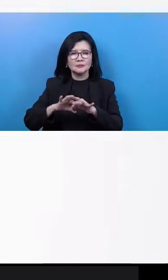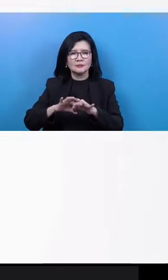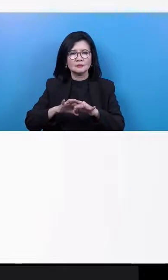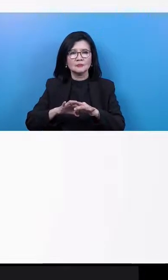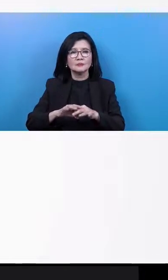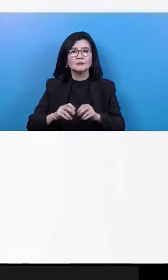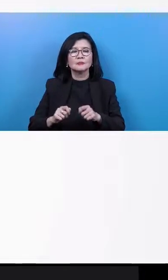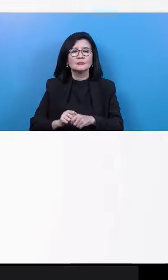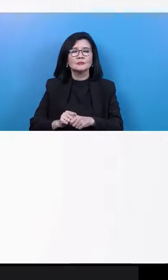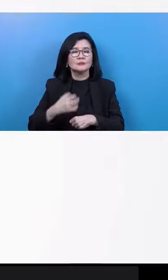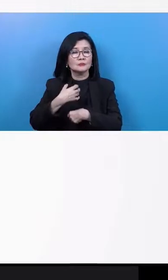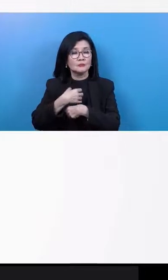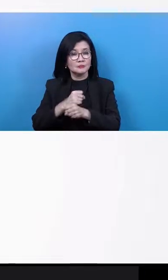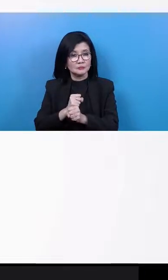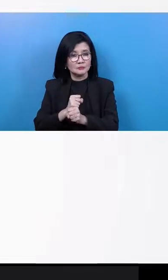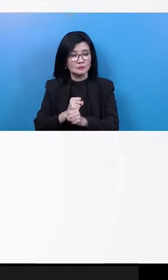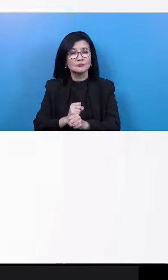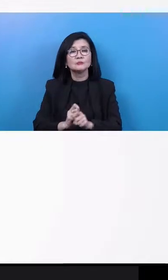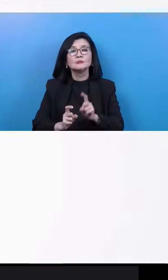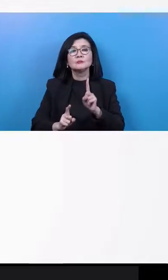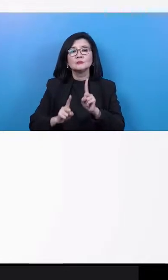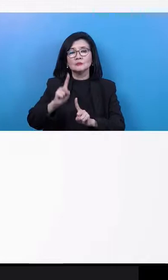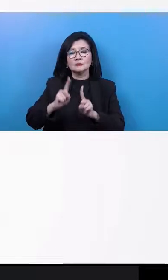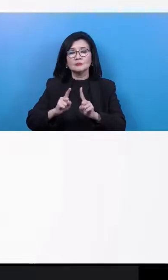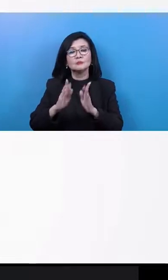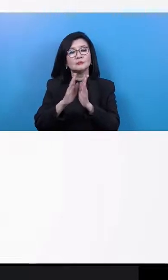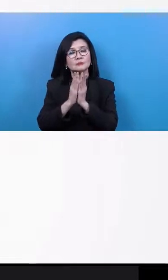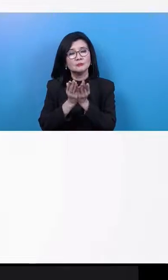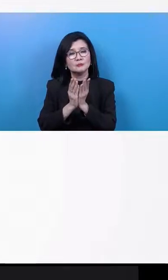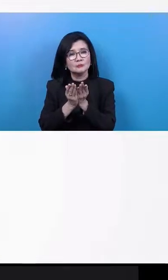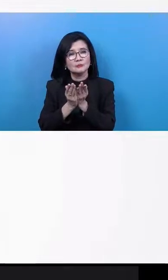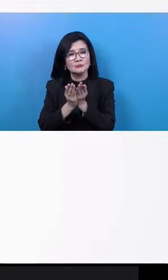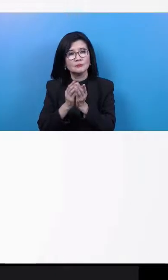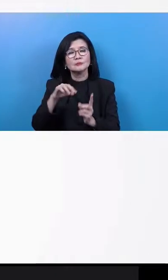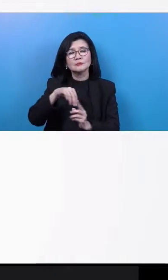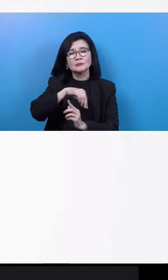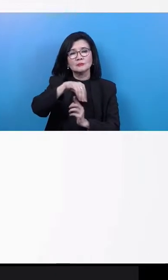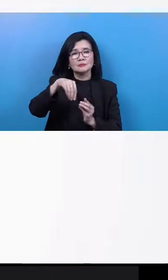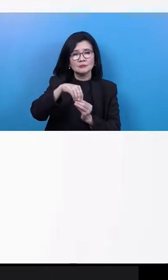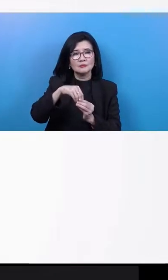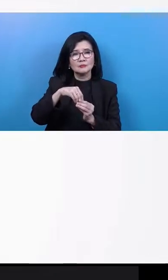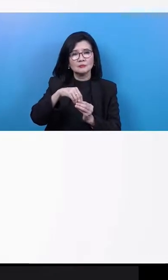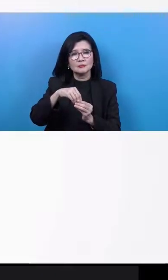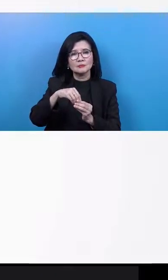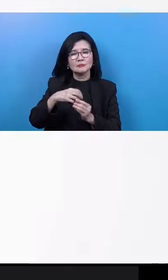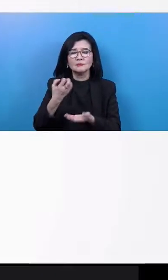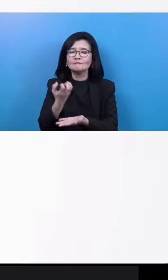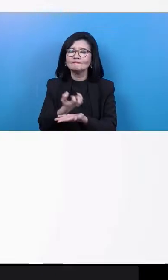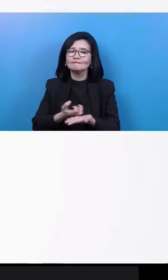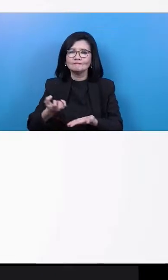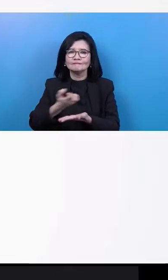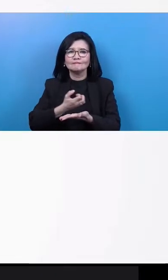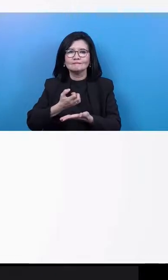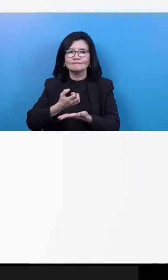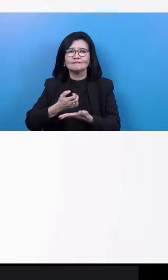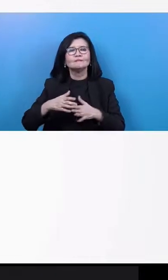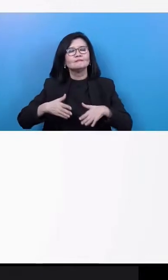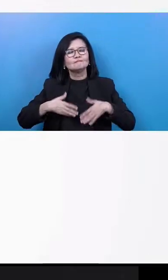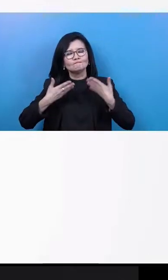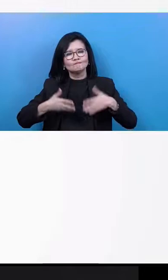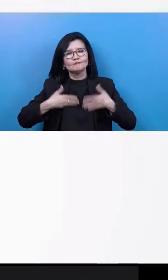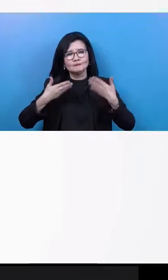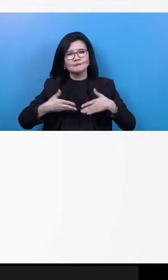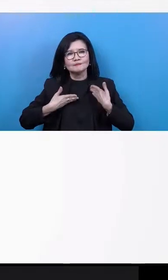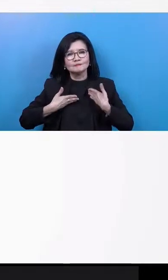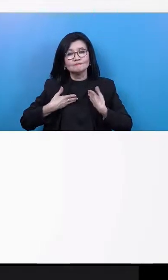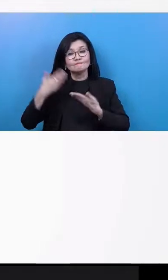economies. So we were actually very, very excited about having Minister Hathon here, but we